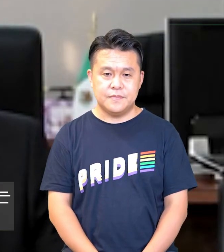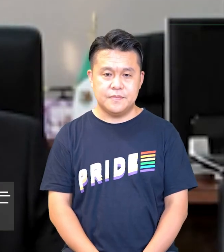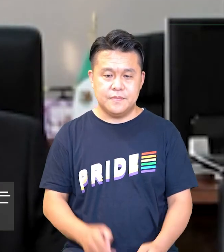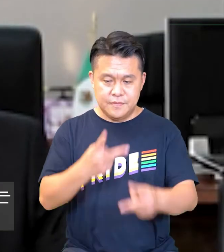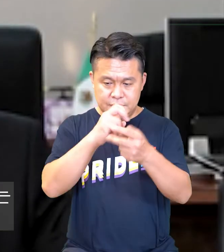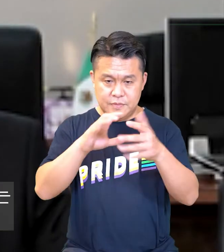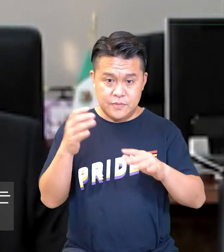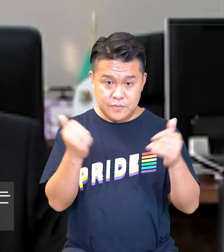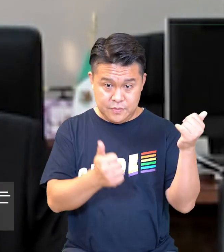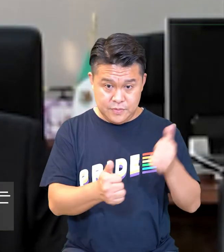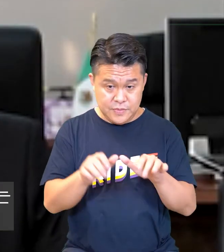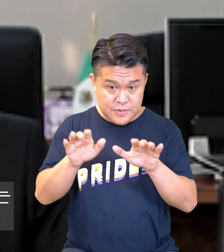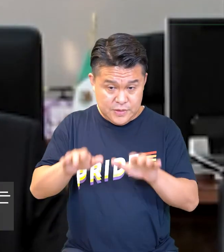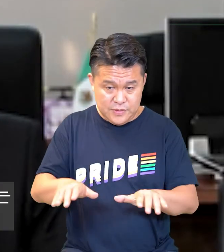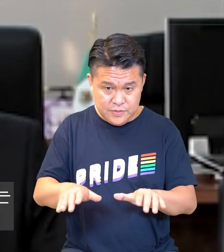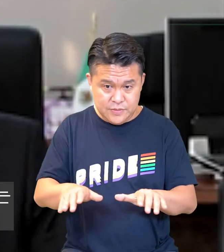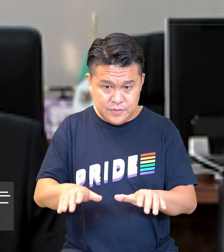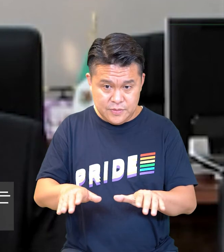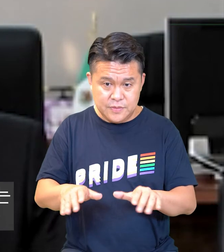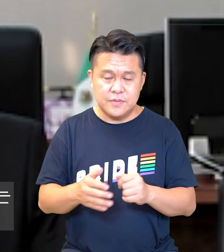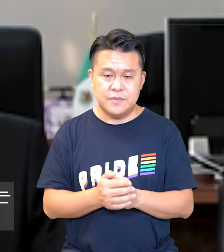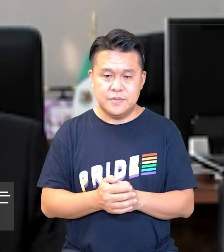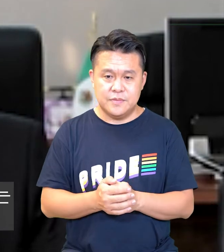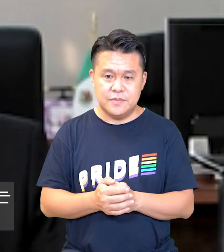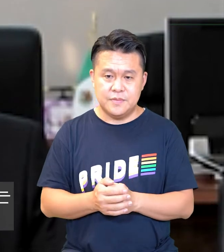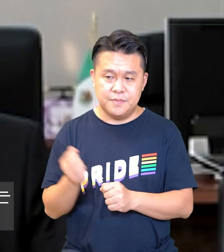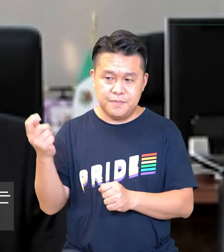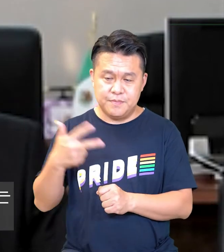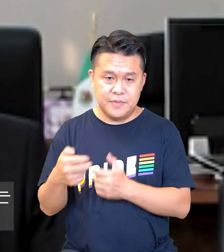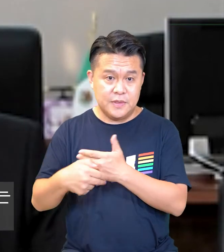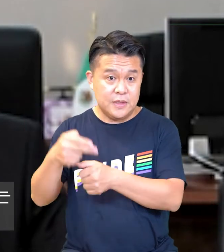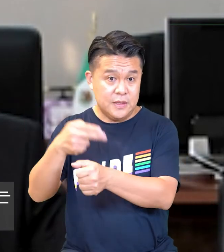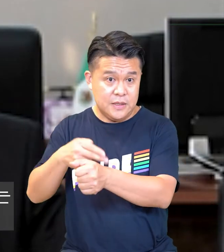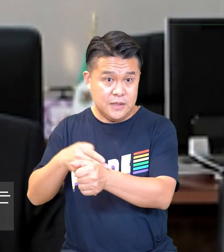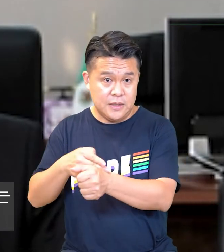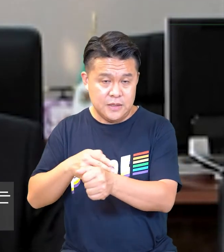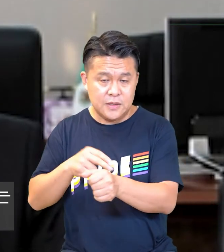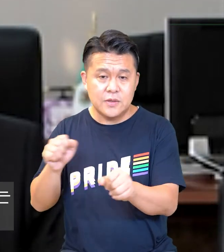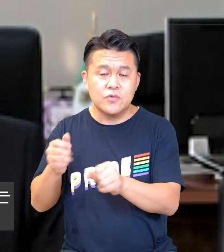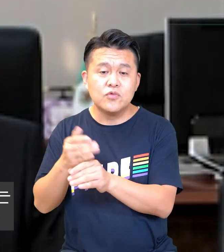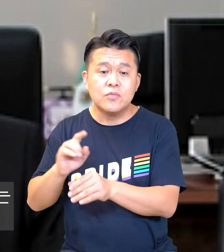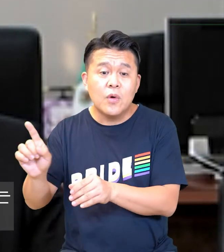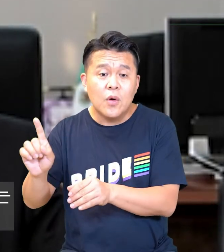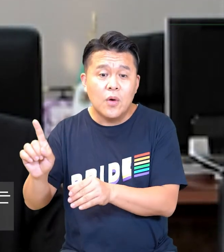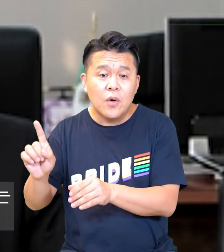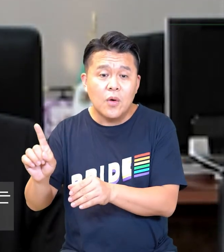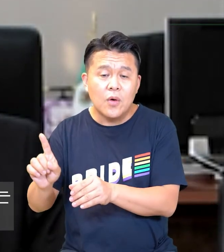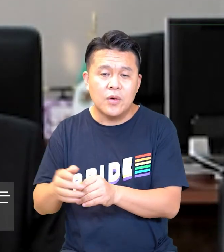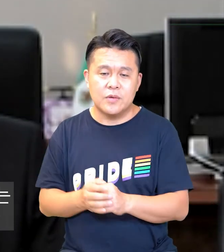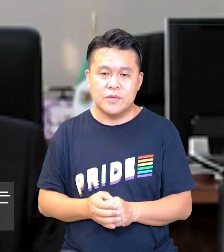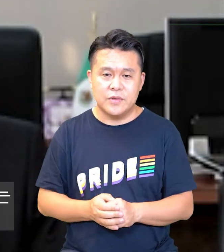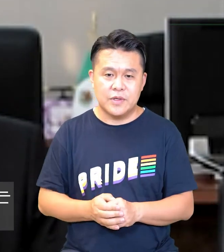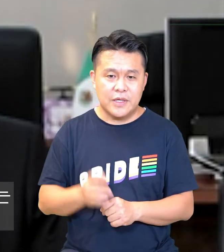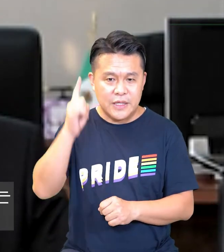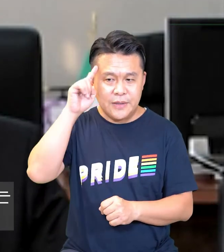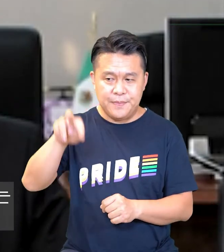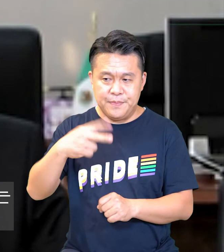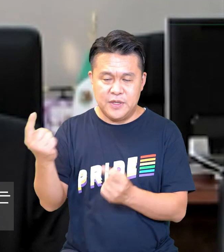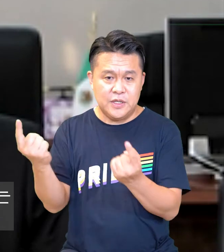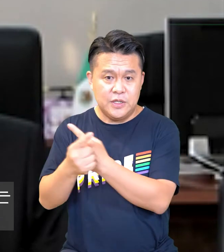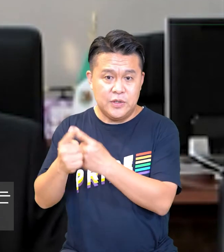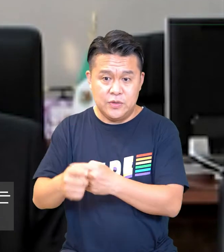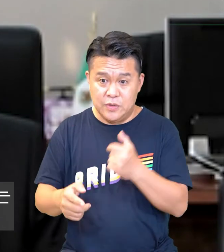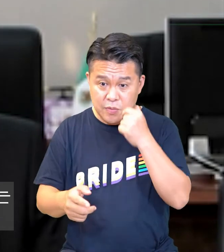The Mexican Senate is currently processing a ban on